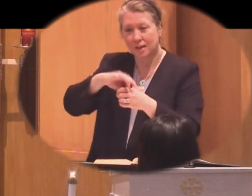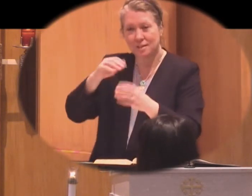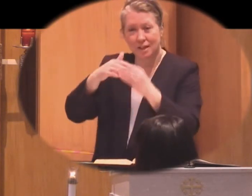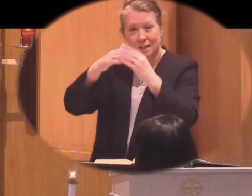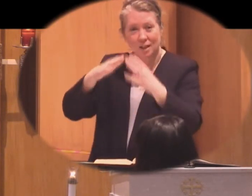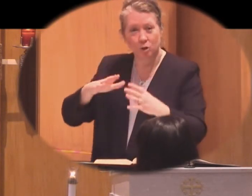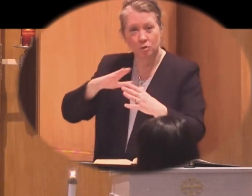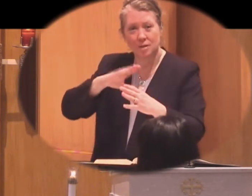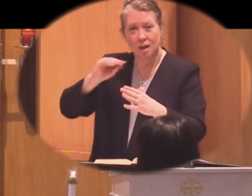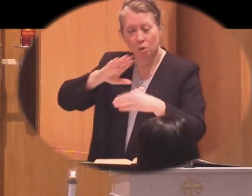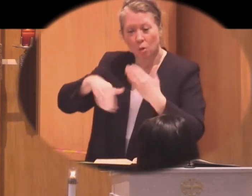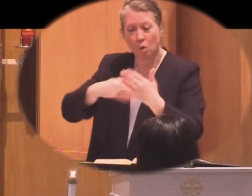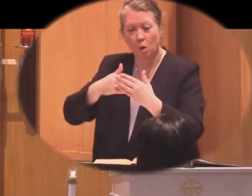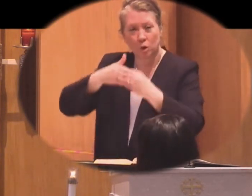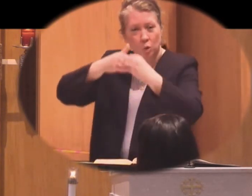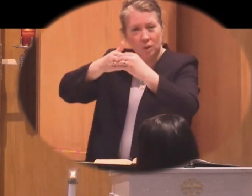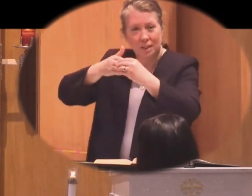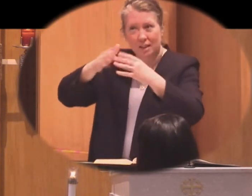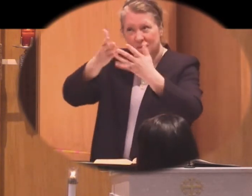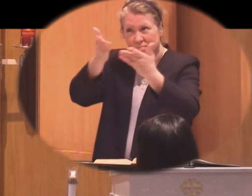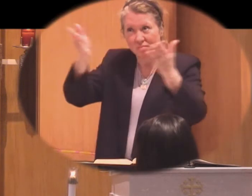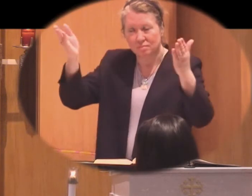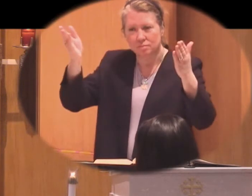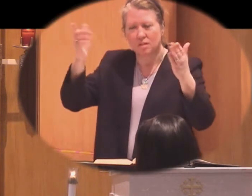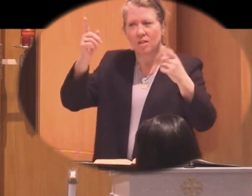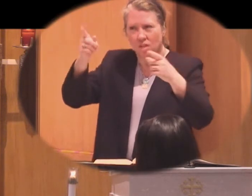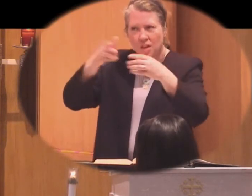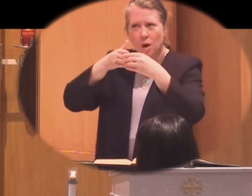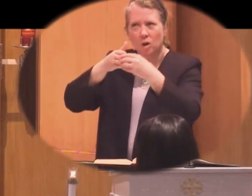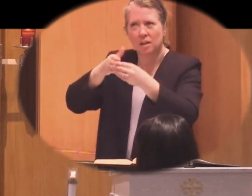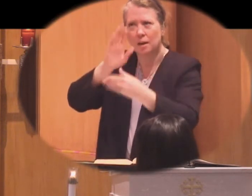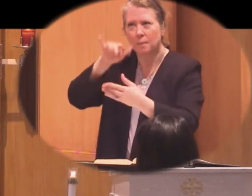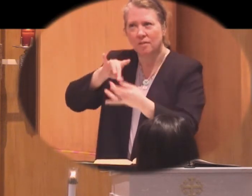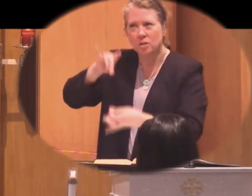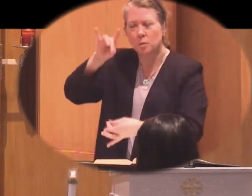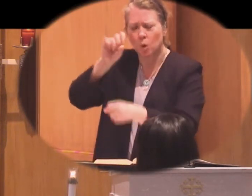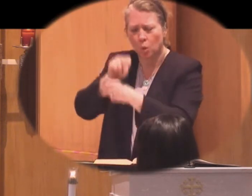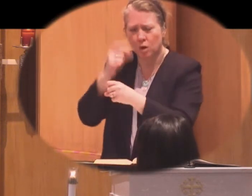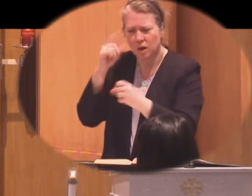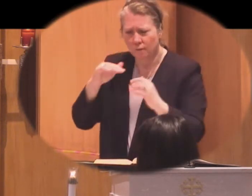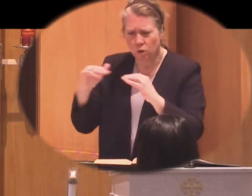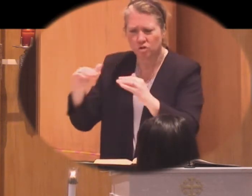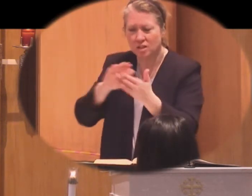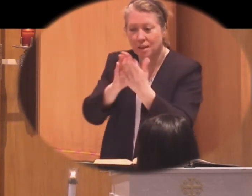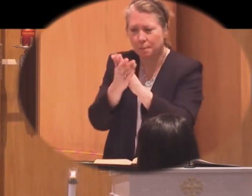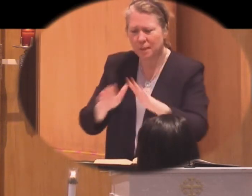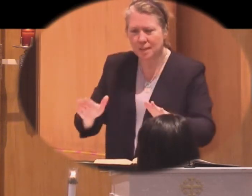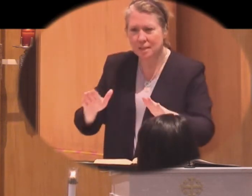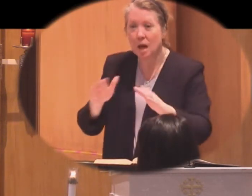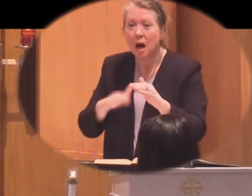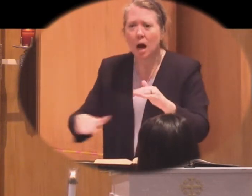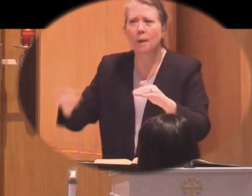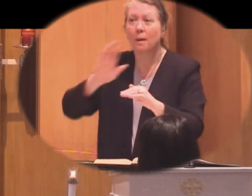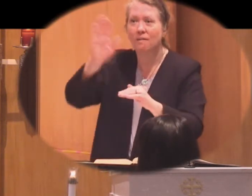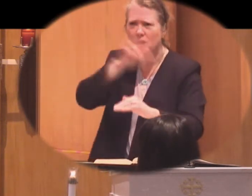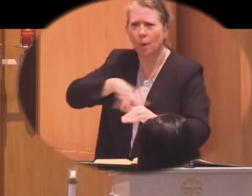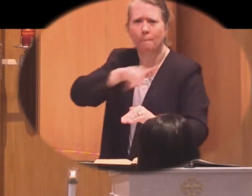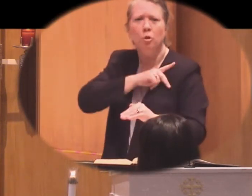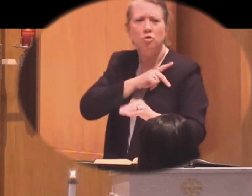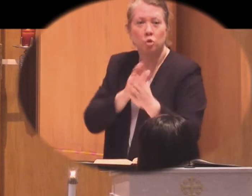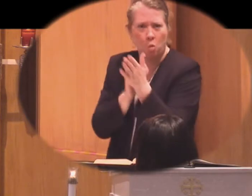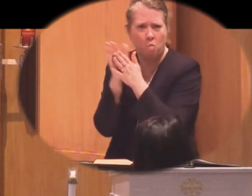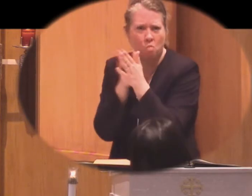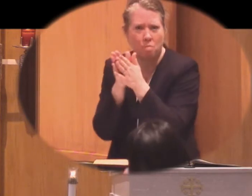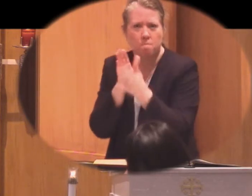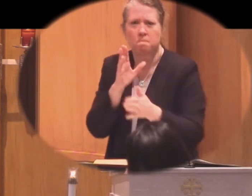led by the Spirit as they work for justice and peace, above personal gain and ambition, let us pray